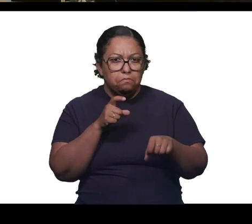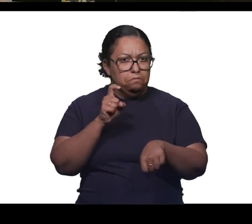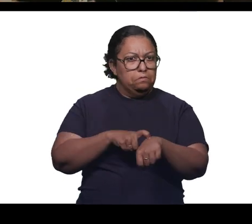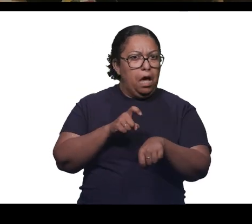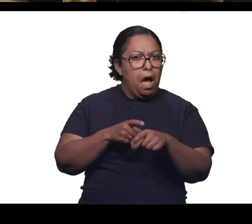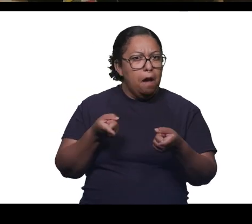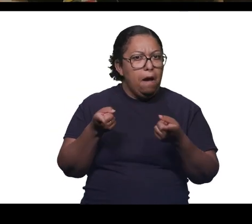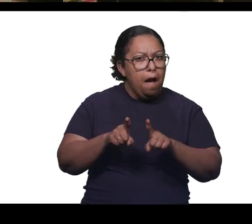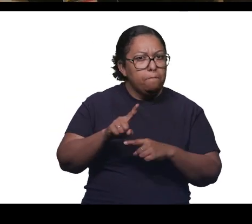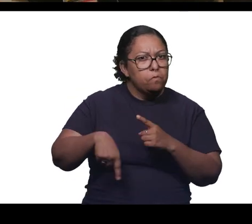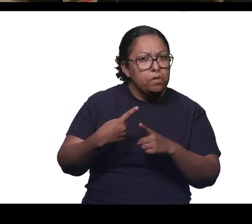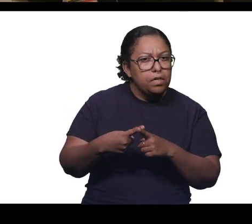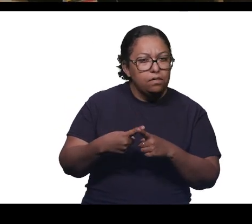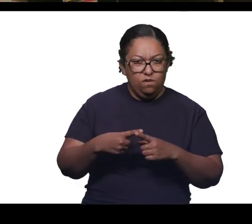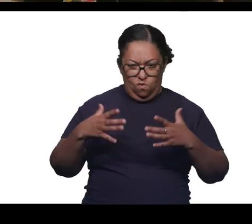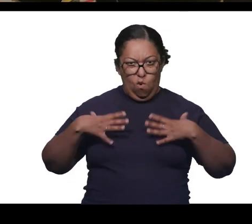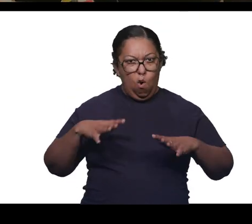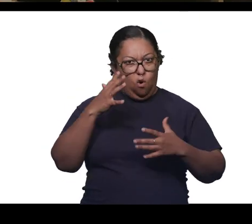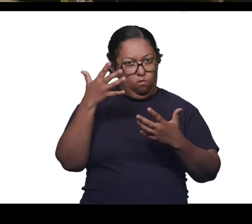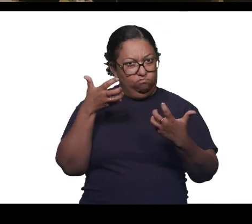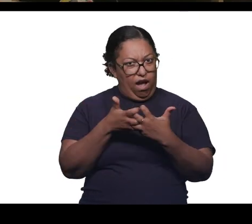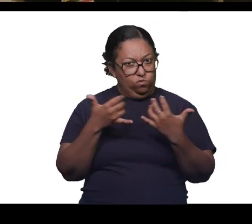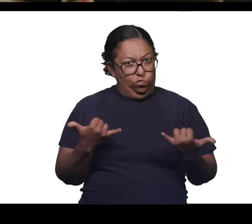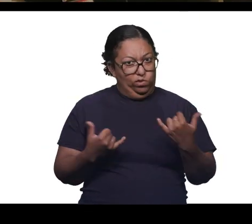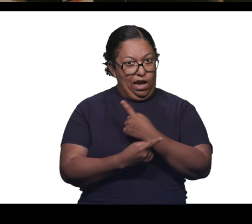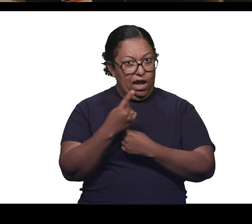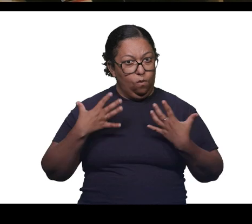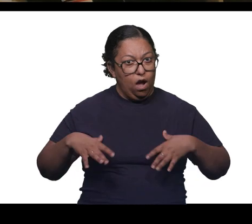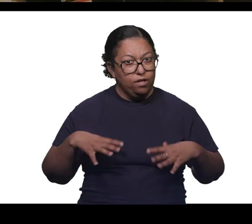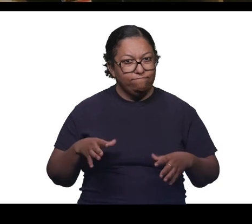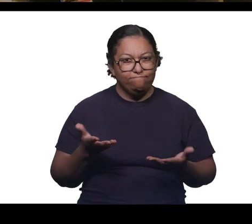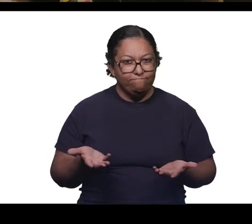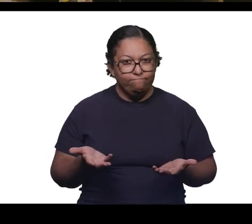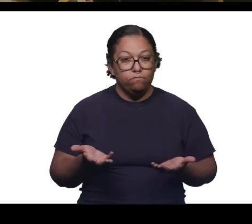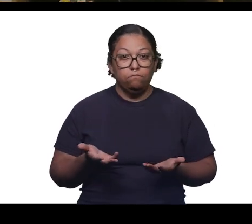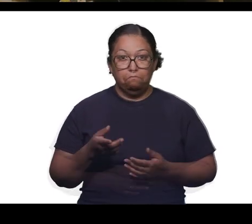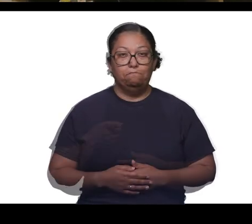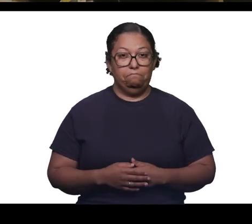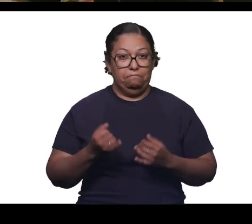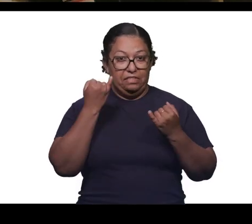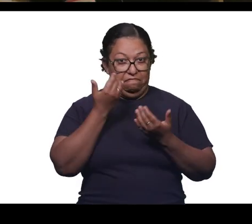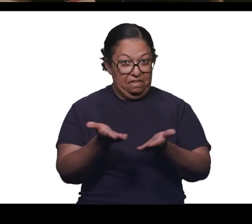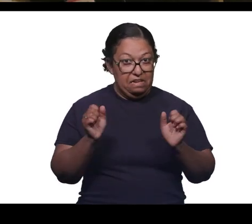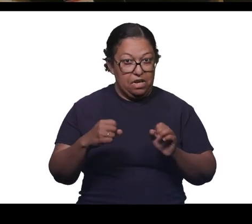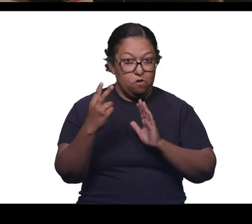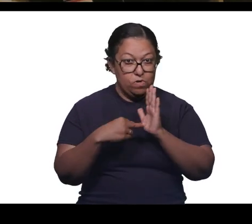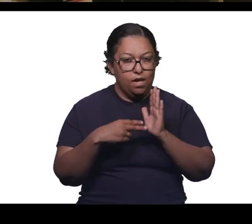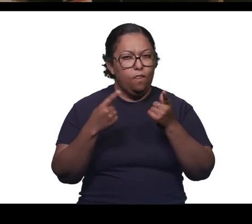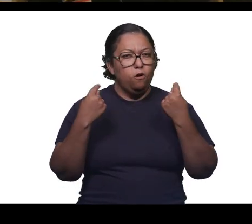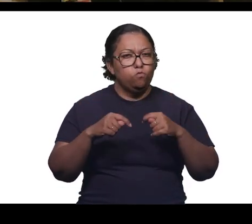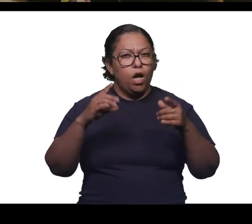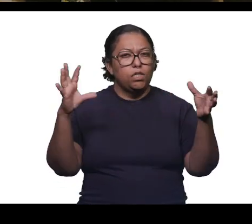look contemporary. Um, if they can read, maybe they're trying to make a connection with that word grandfather and the picture